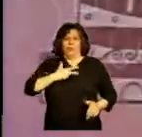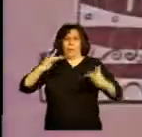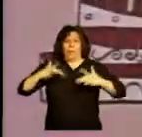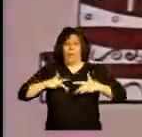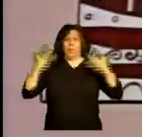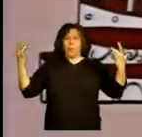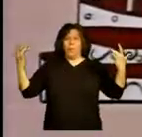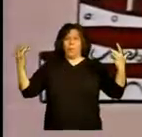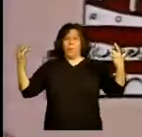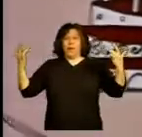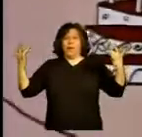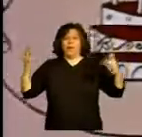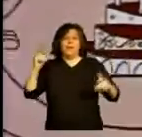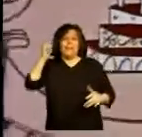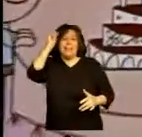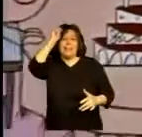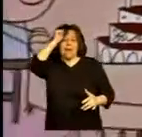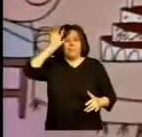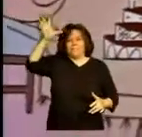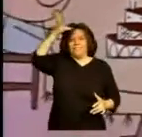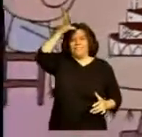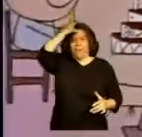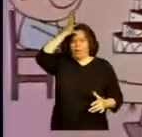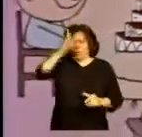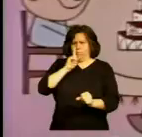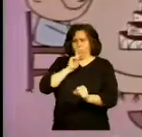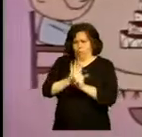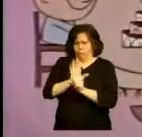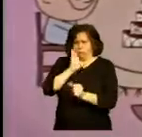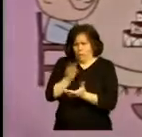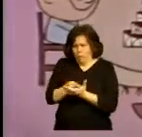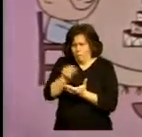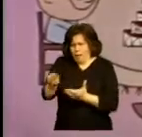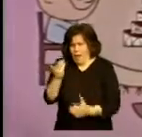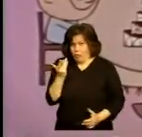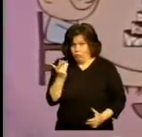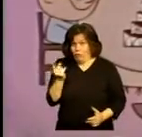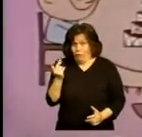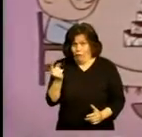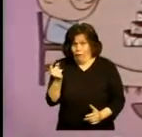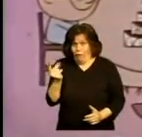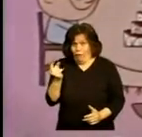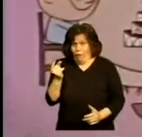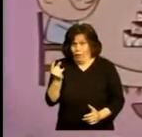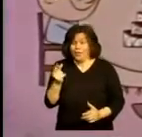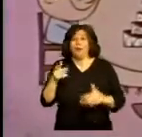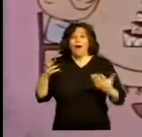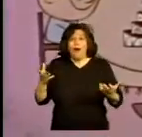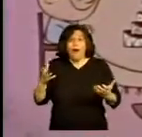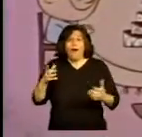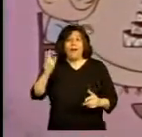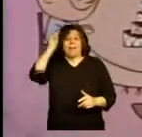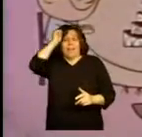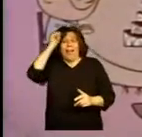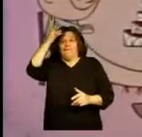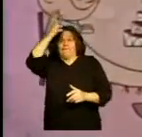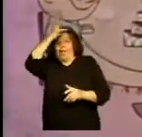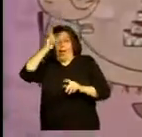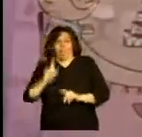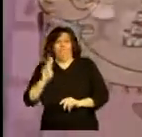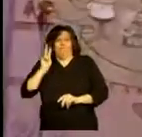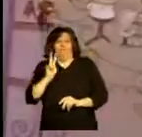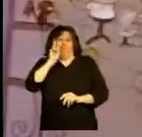It was Tommy's birthday, and a very special birthday it was, for Tommy's father had promised to buy him a